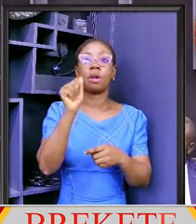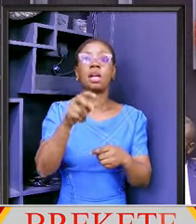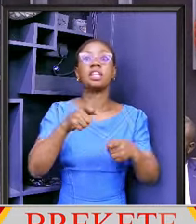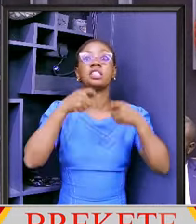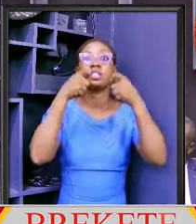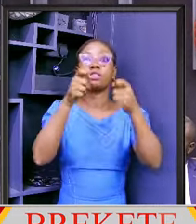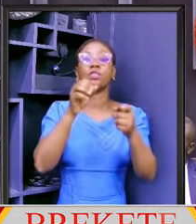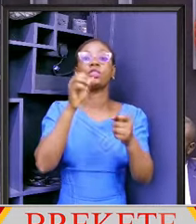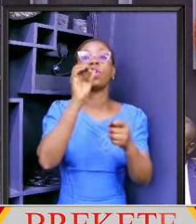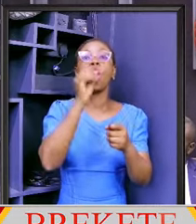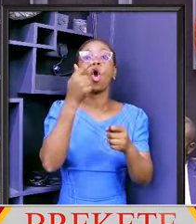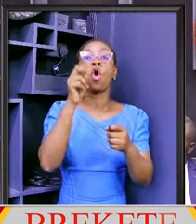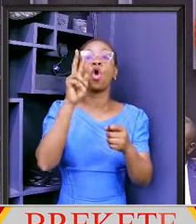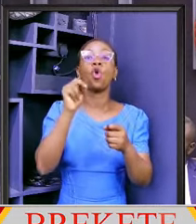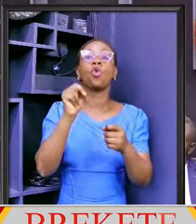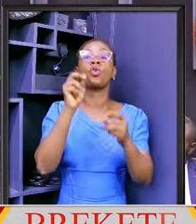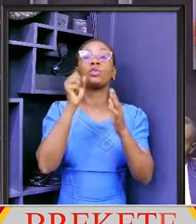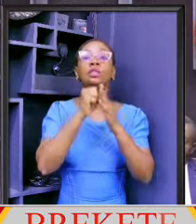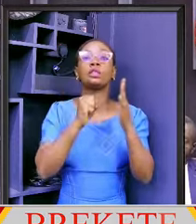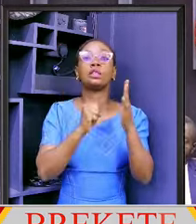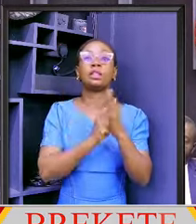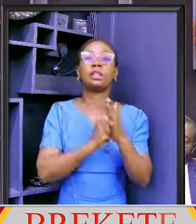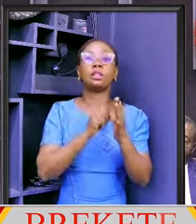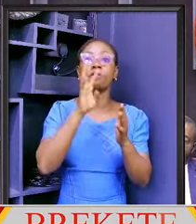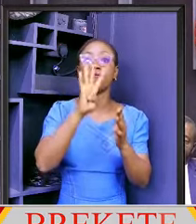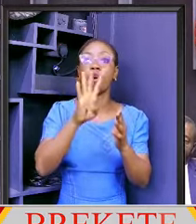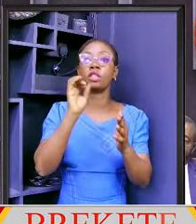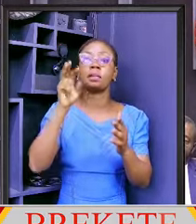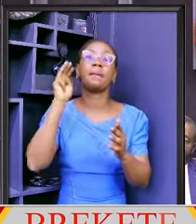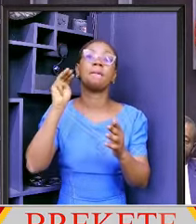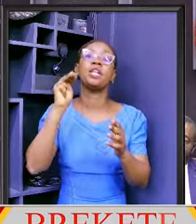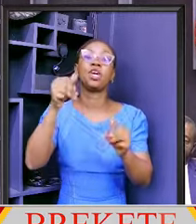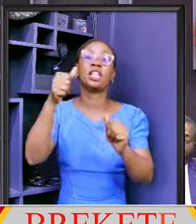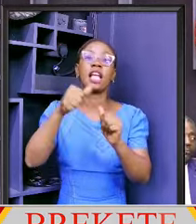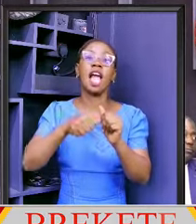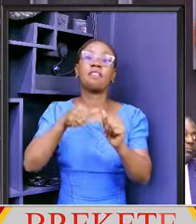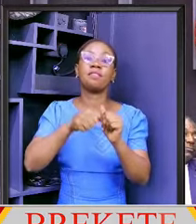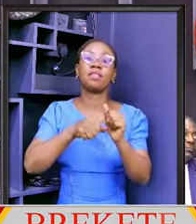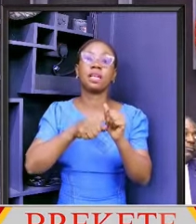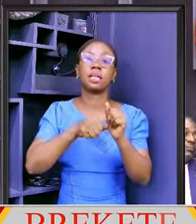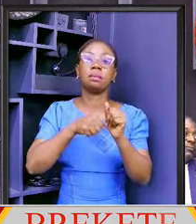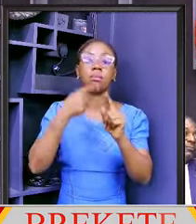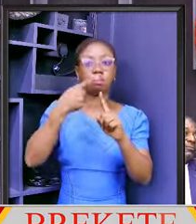That's every year? Every month. Only Ogun State? Only Ogun State. So,